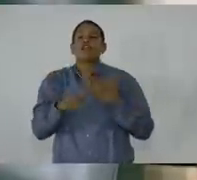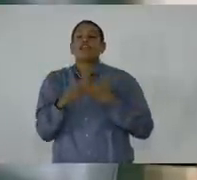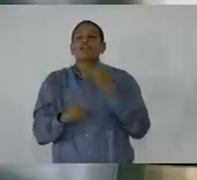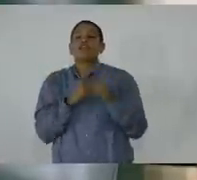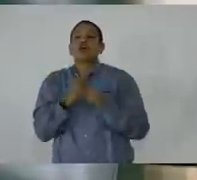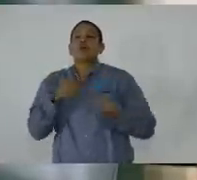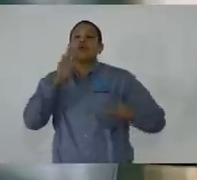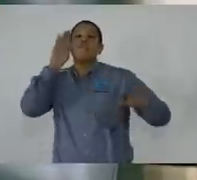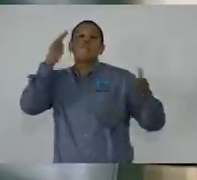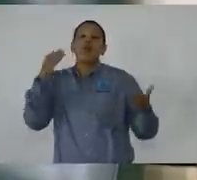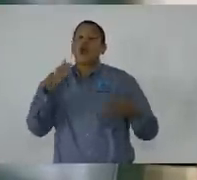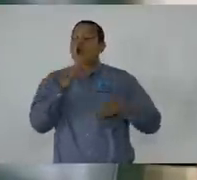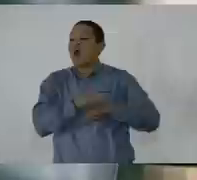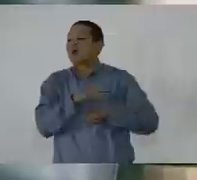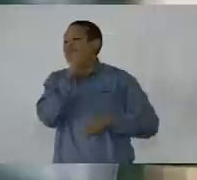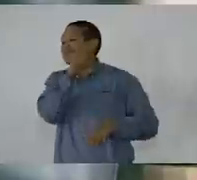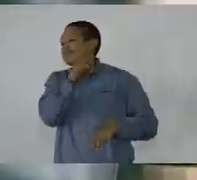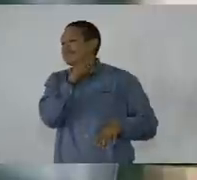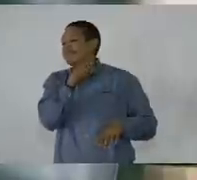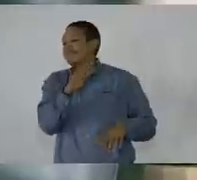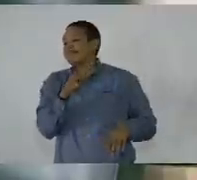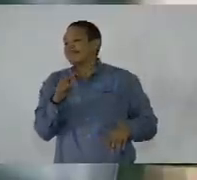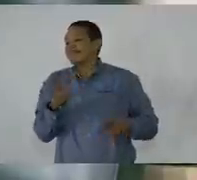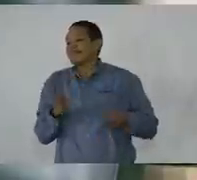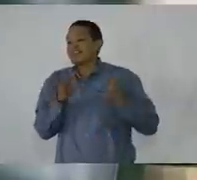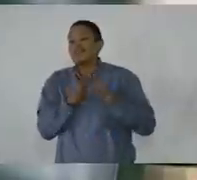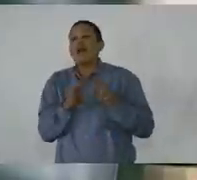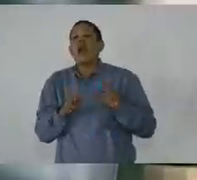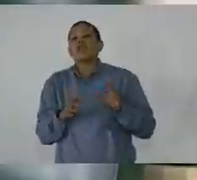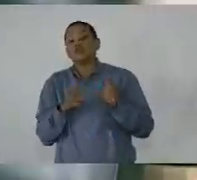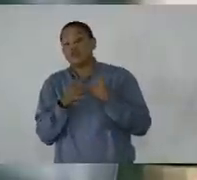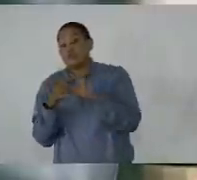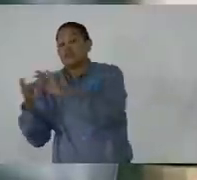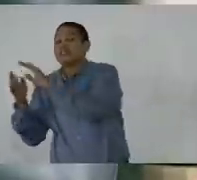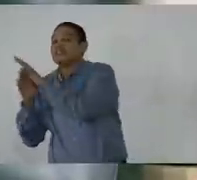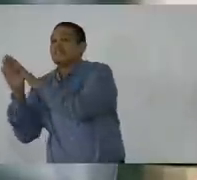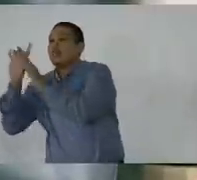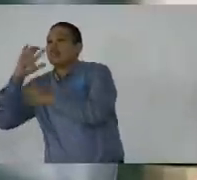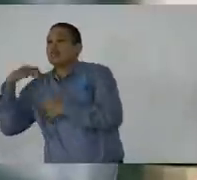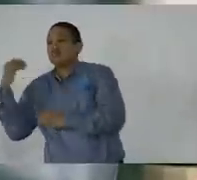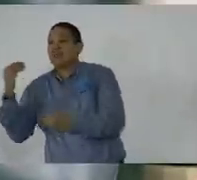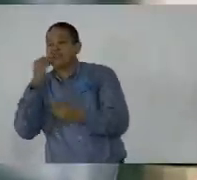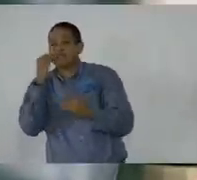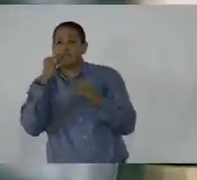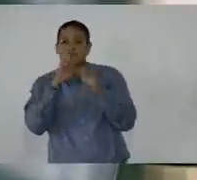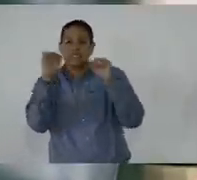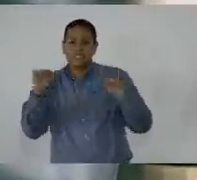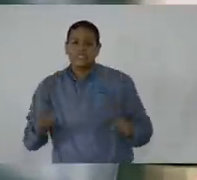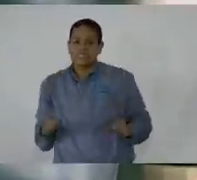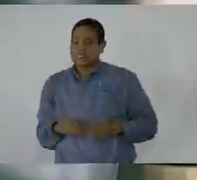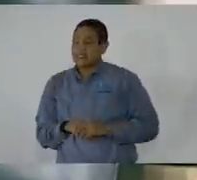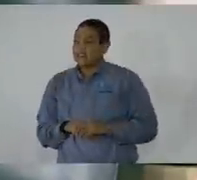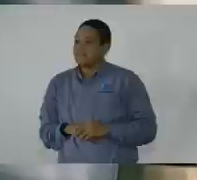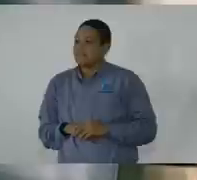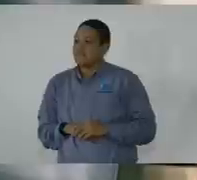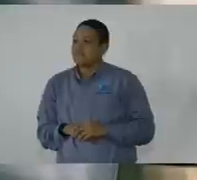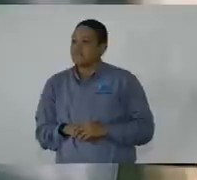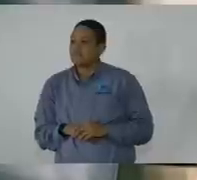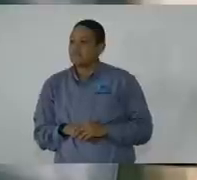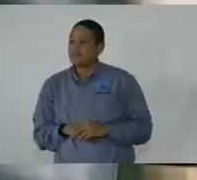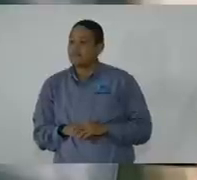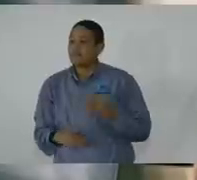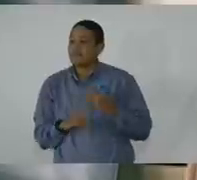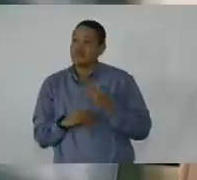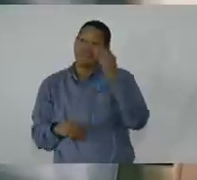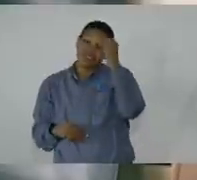going to focus, Madam Speaker, on the value chain development for strengthening food systems. And I tell you,